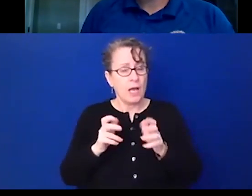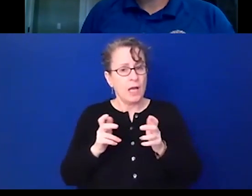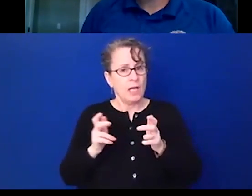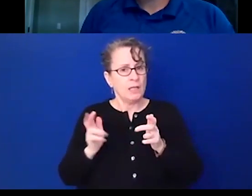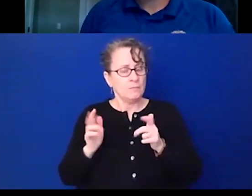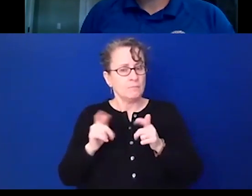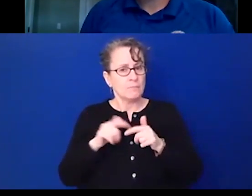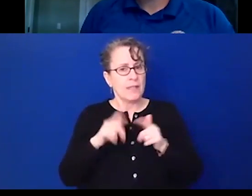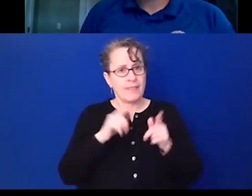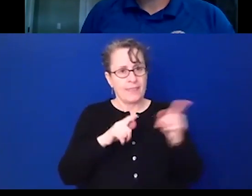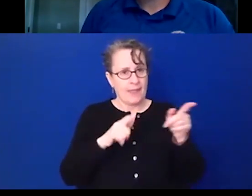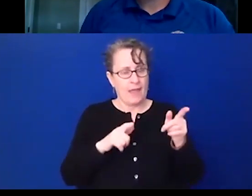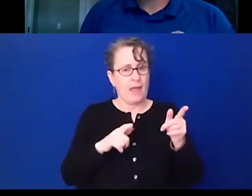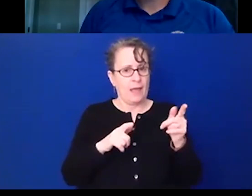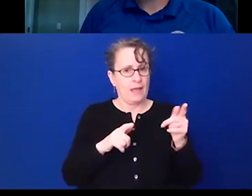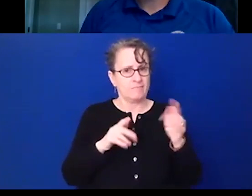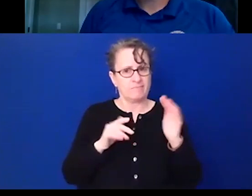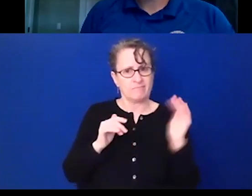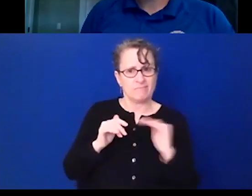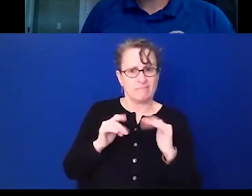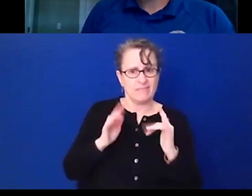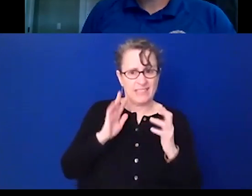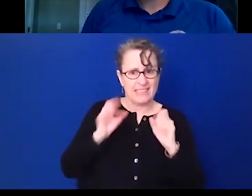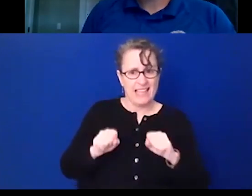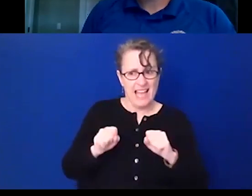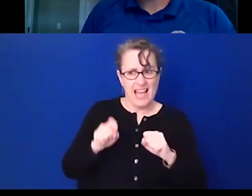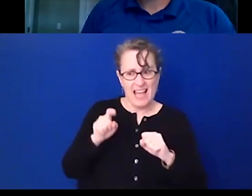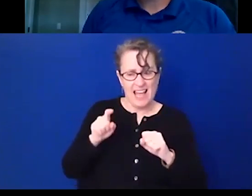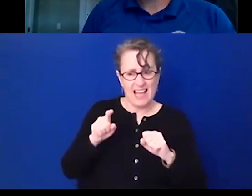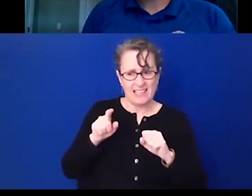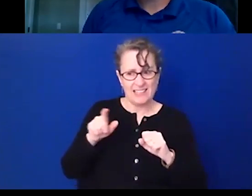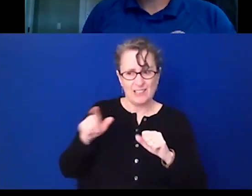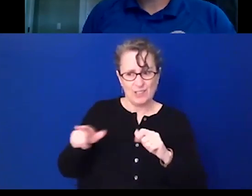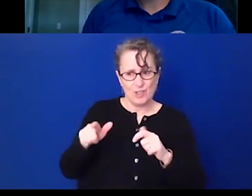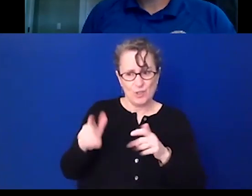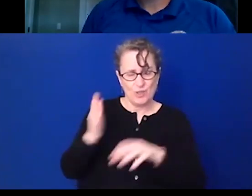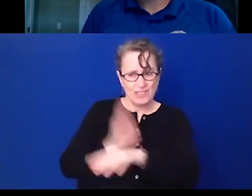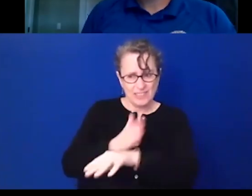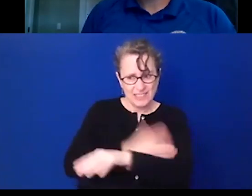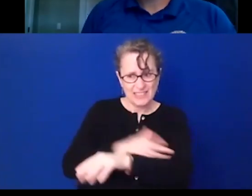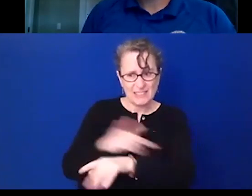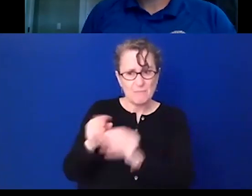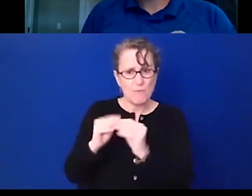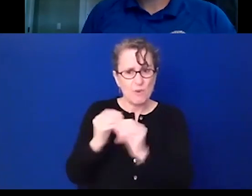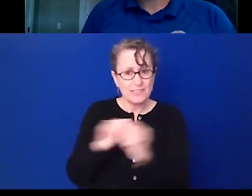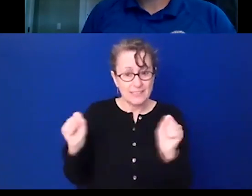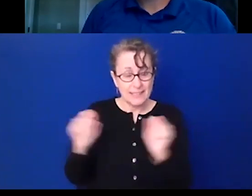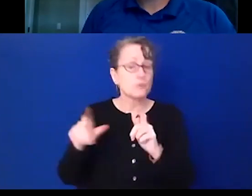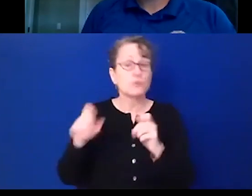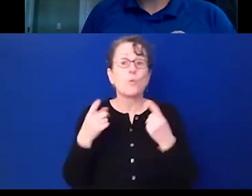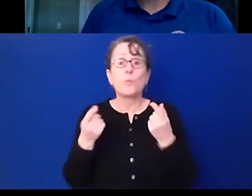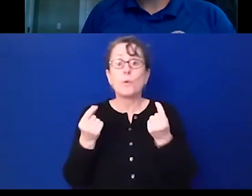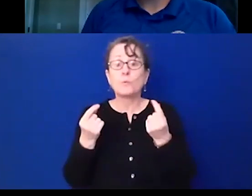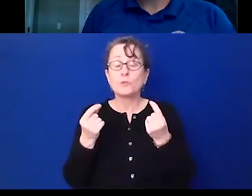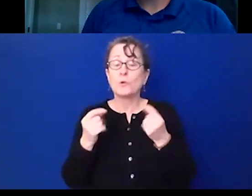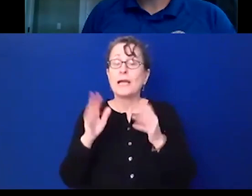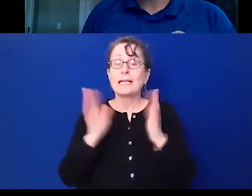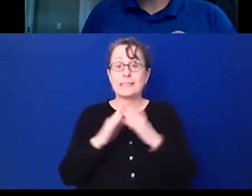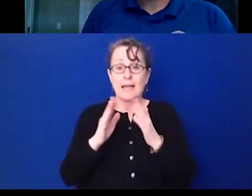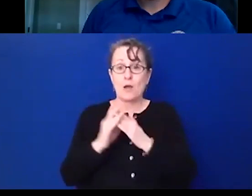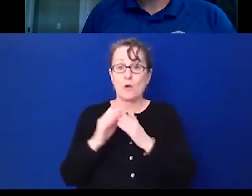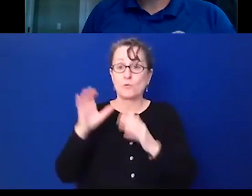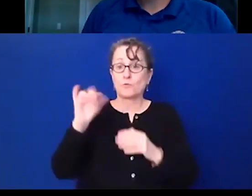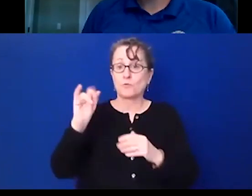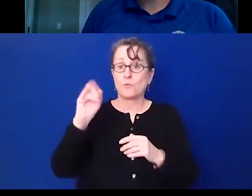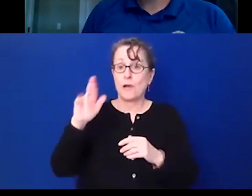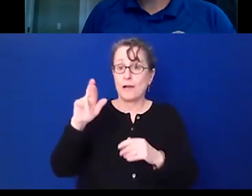this and installed at Town Crier Drive to get people across the street, across Putney Road at